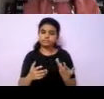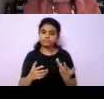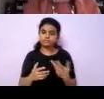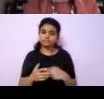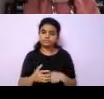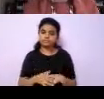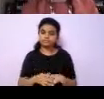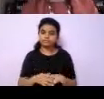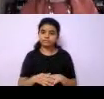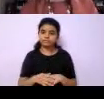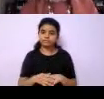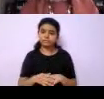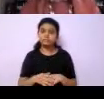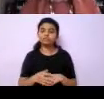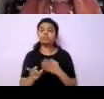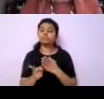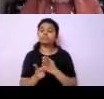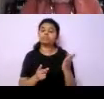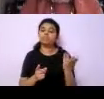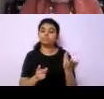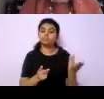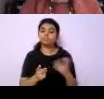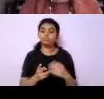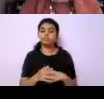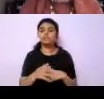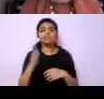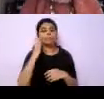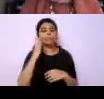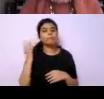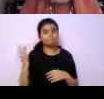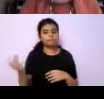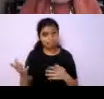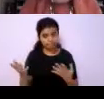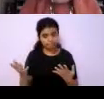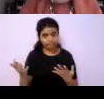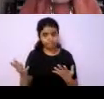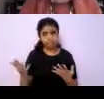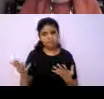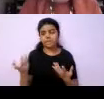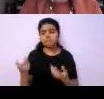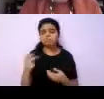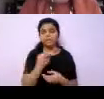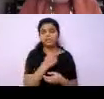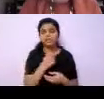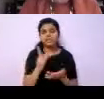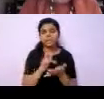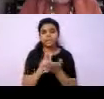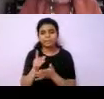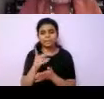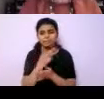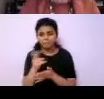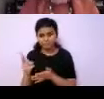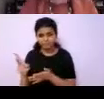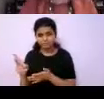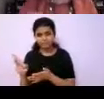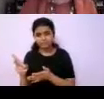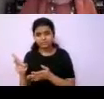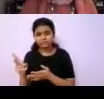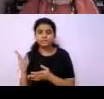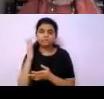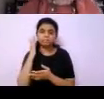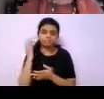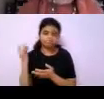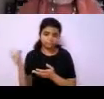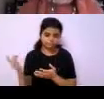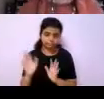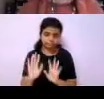or the other extreme is a neglect born either of indifference or a misplaced respect for